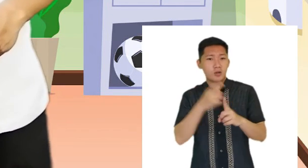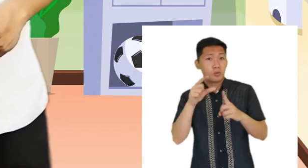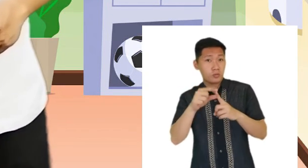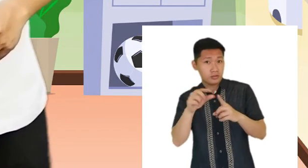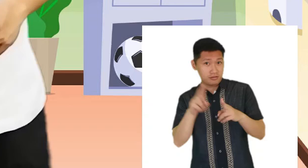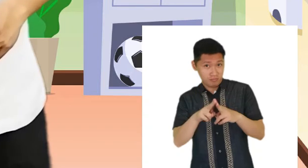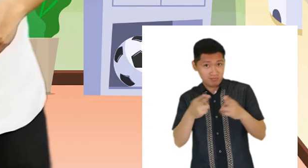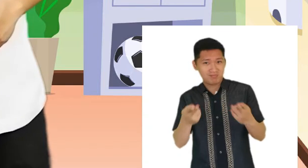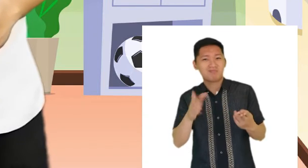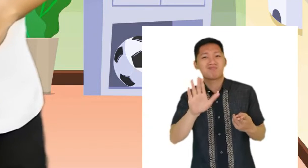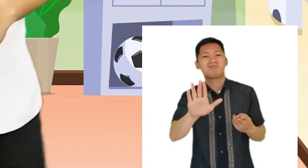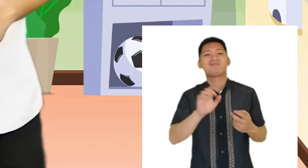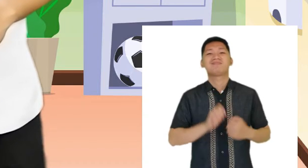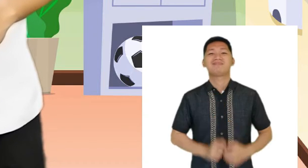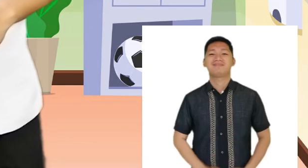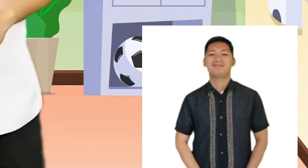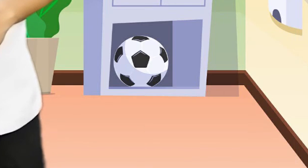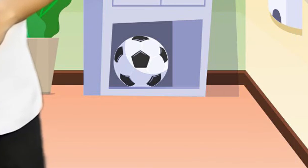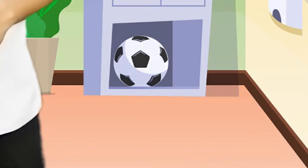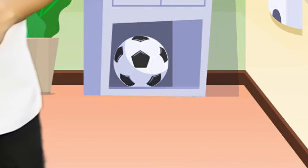each word in your notebook.